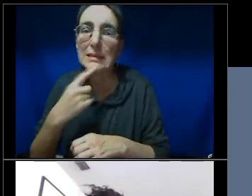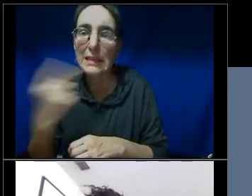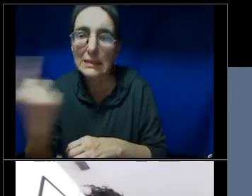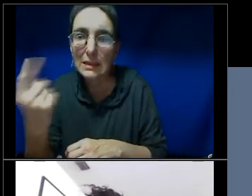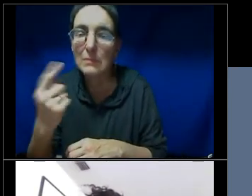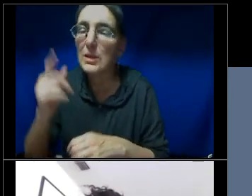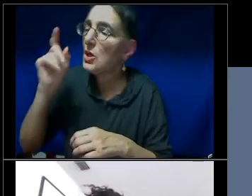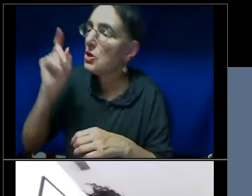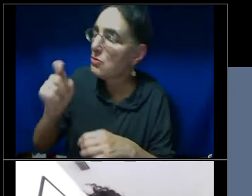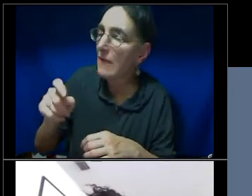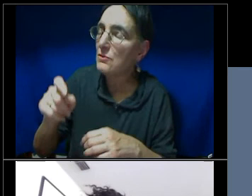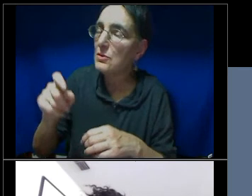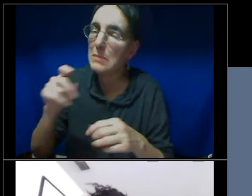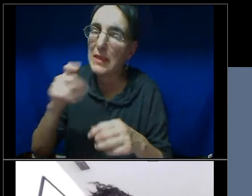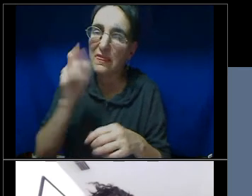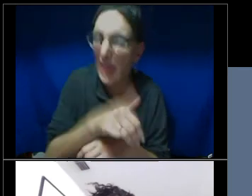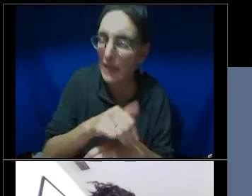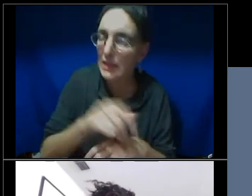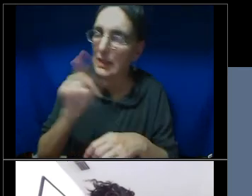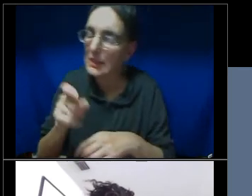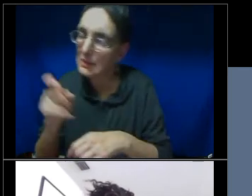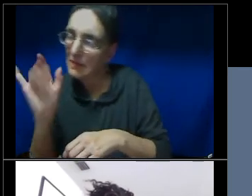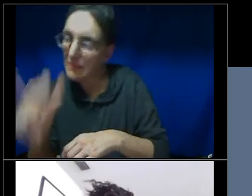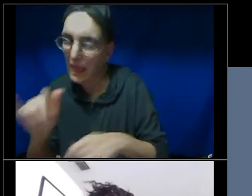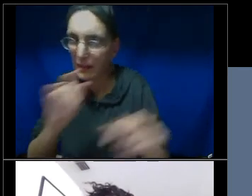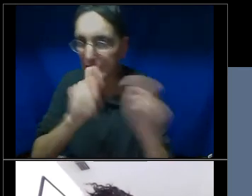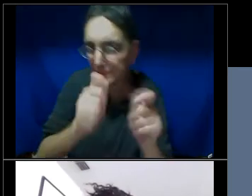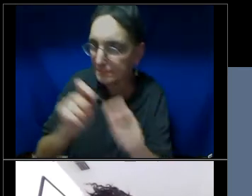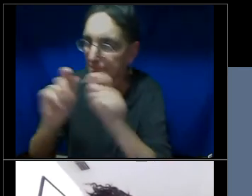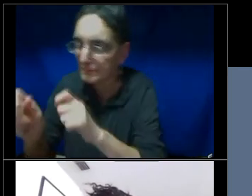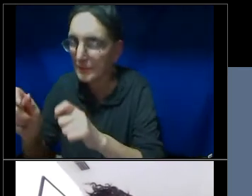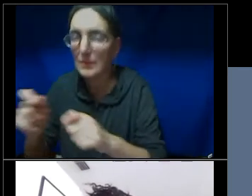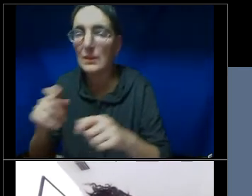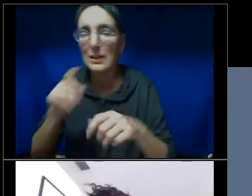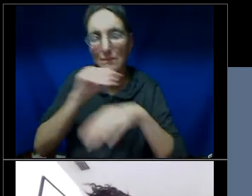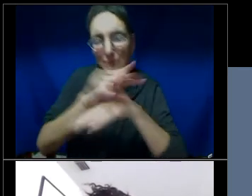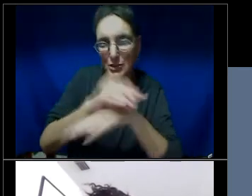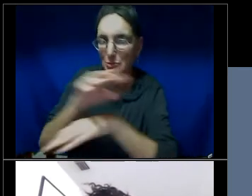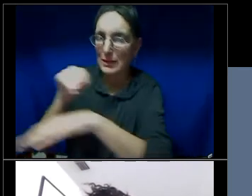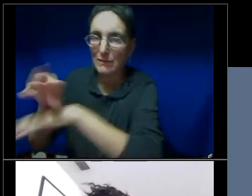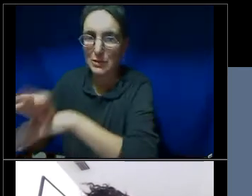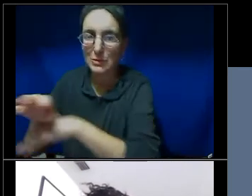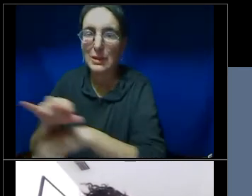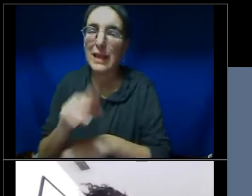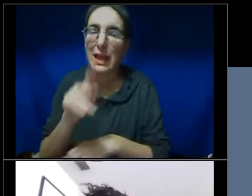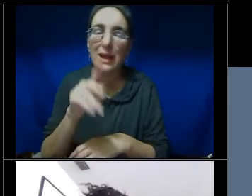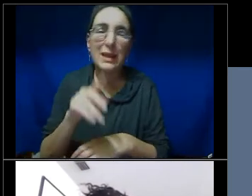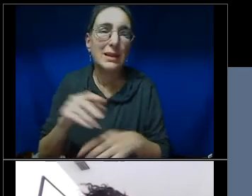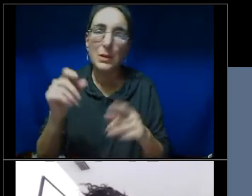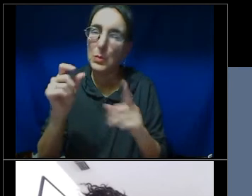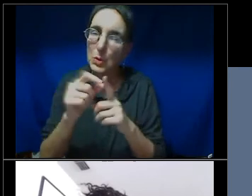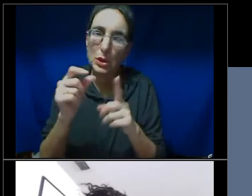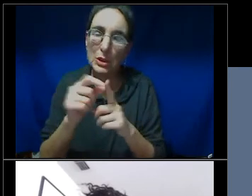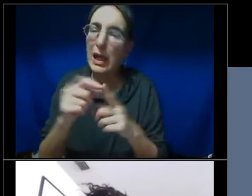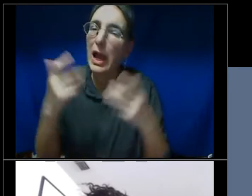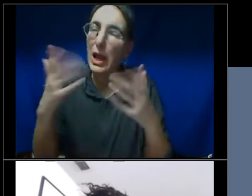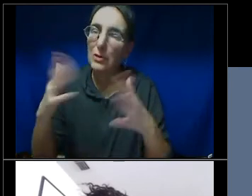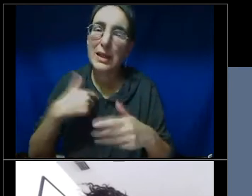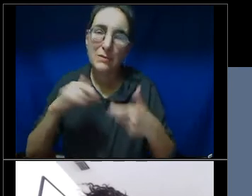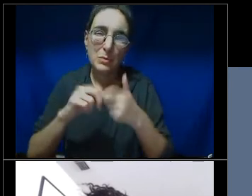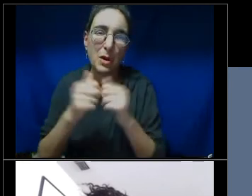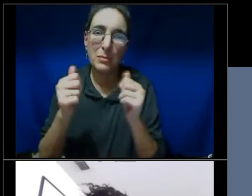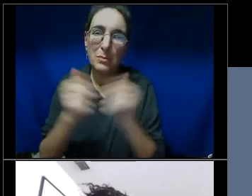this in this very contrived, manipulated place that's considered an advisory, right? And that key word, like I'm already having initial like, oh no,